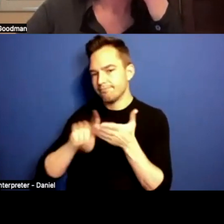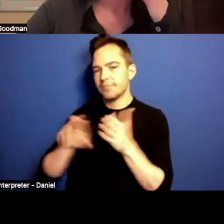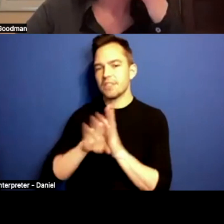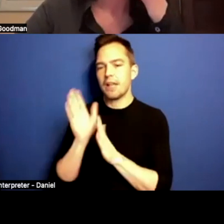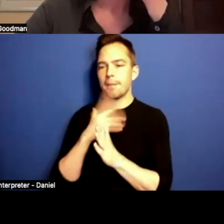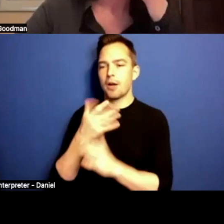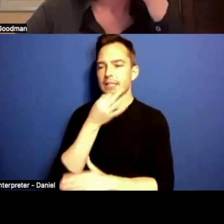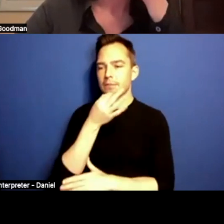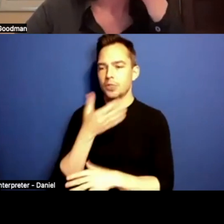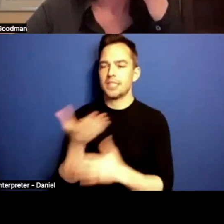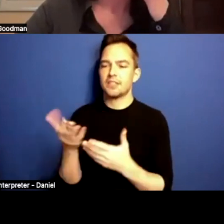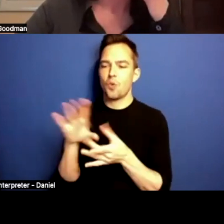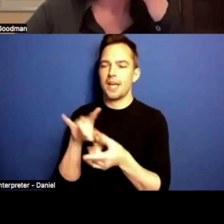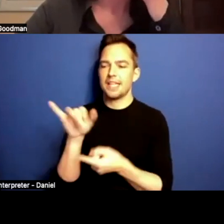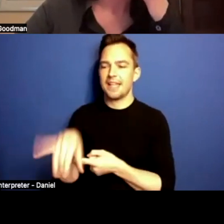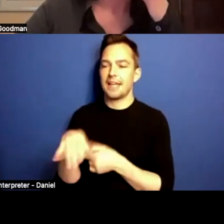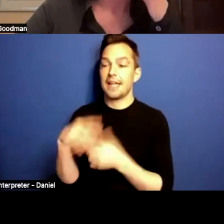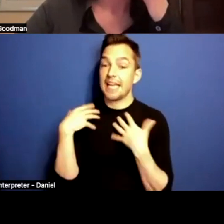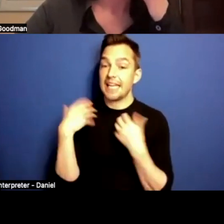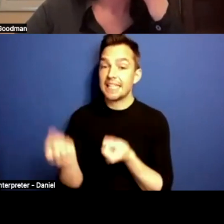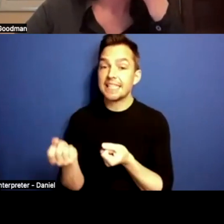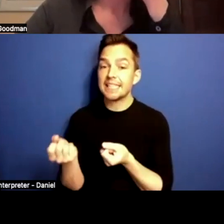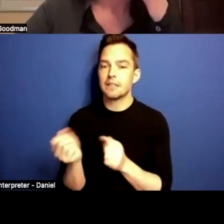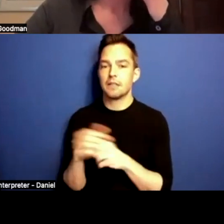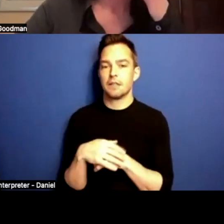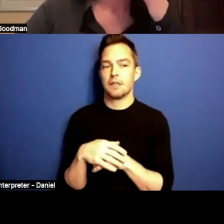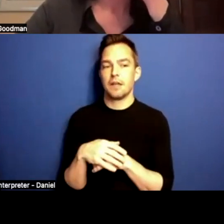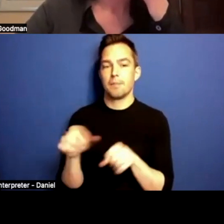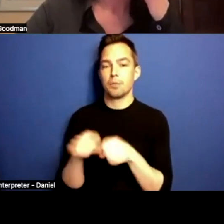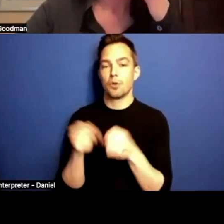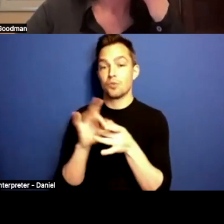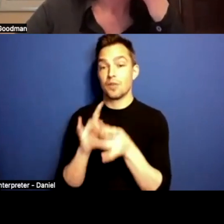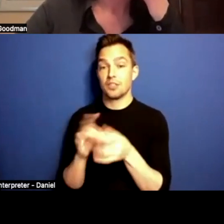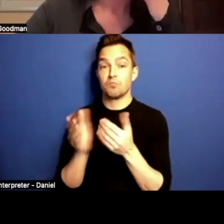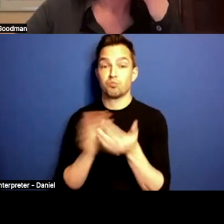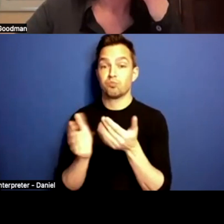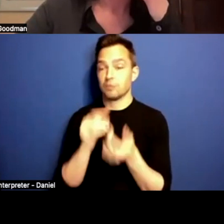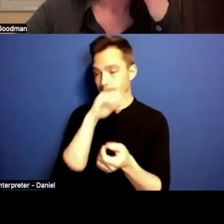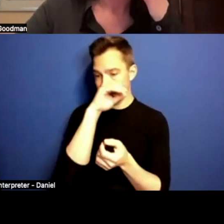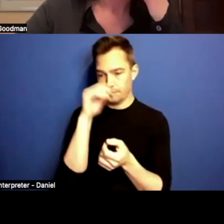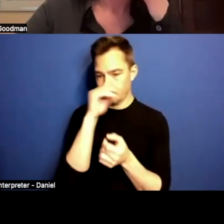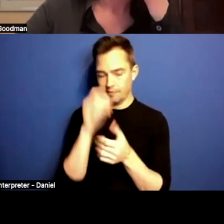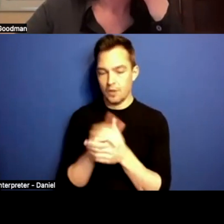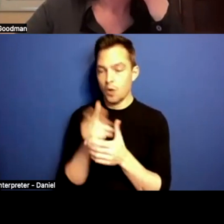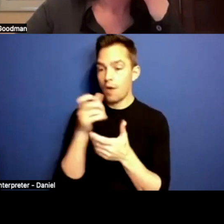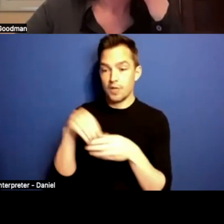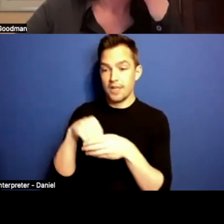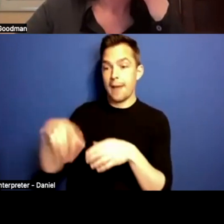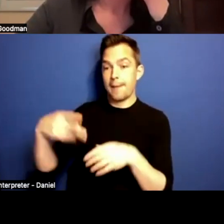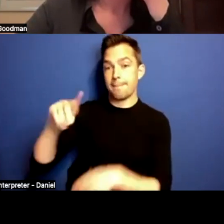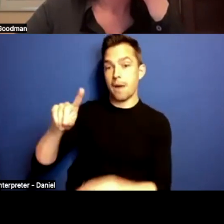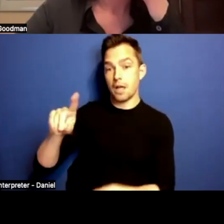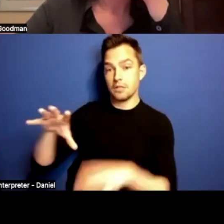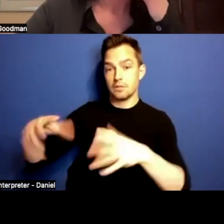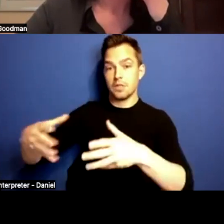expertise around sort of healing broken relationships, whether it's with whoever is in that pod or who people wish could